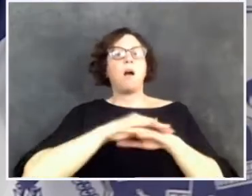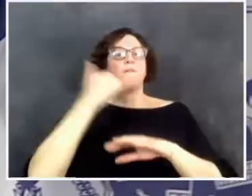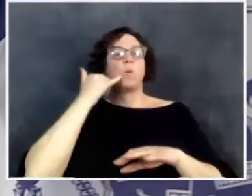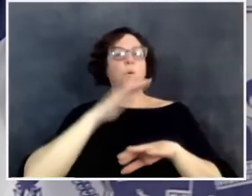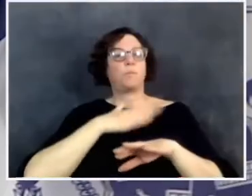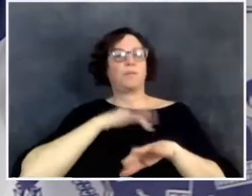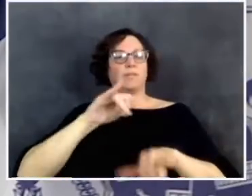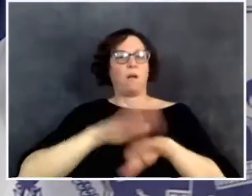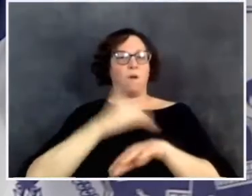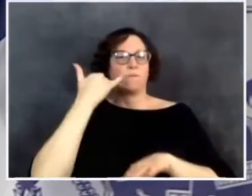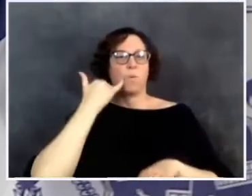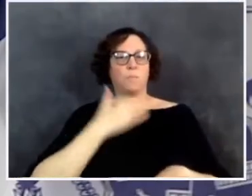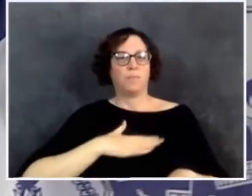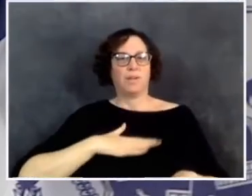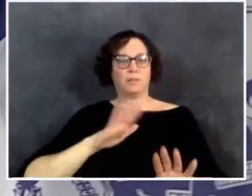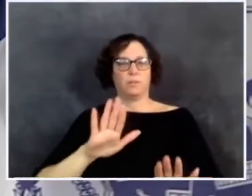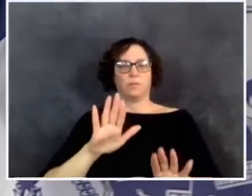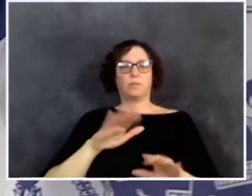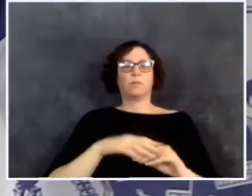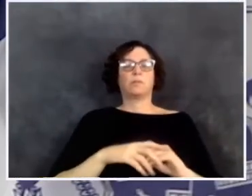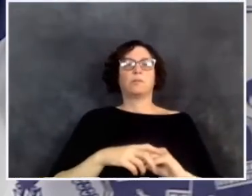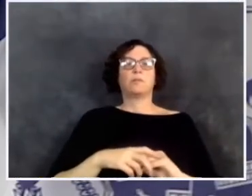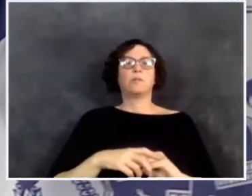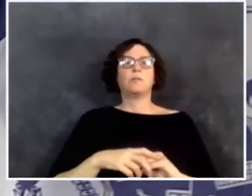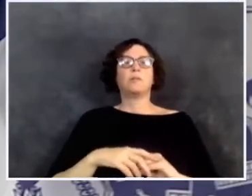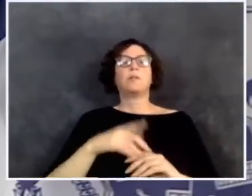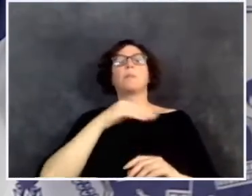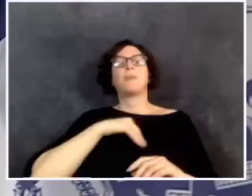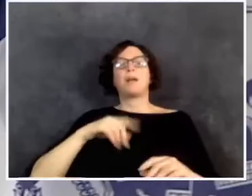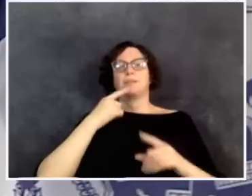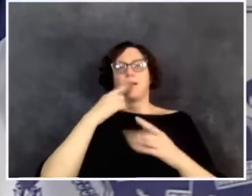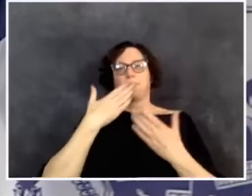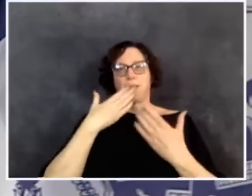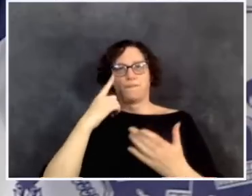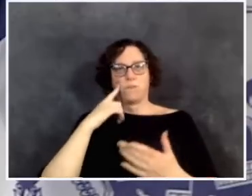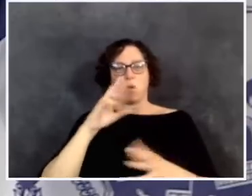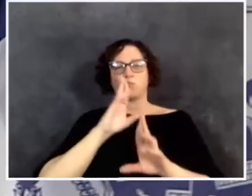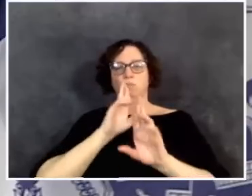the location where you say the police went and did not disperse, where is that, please?